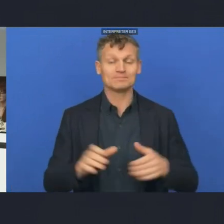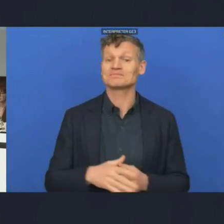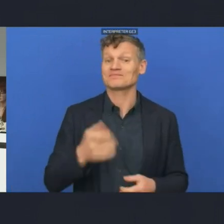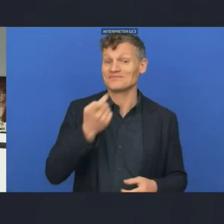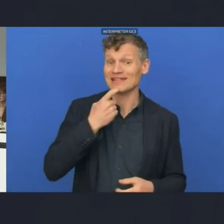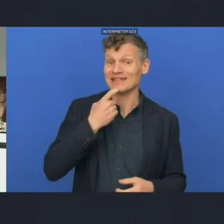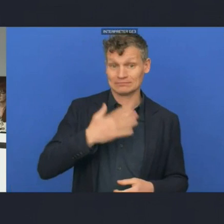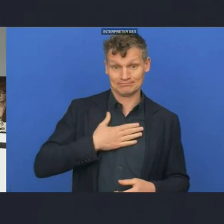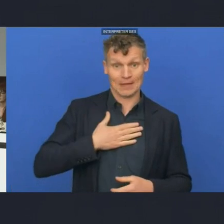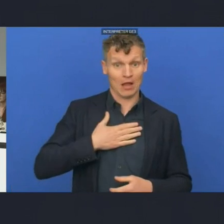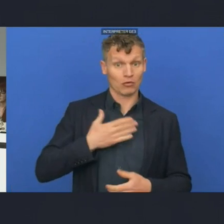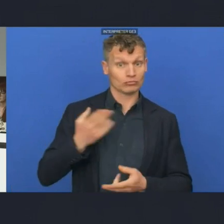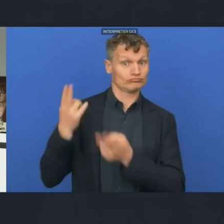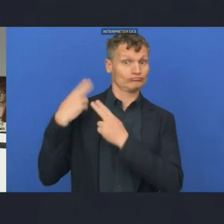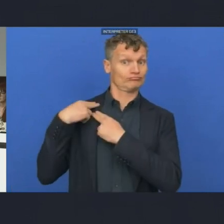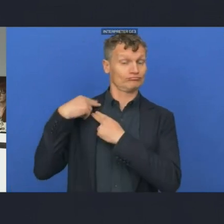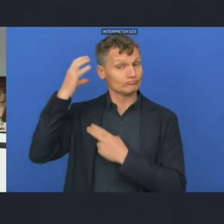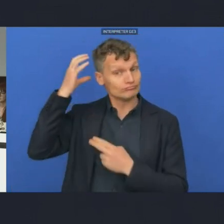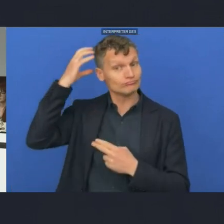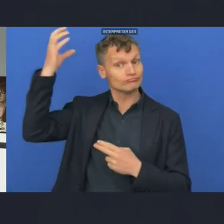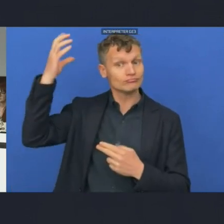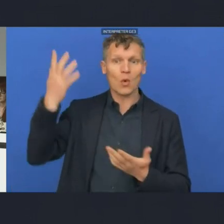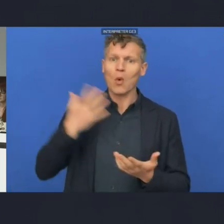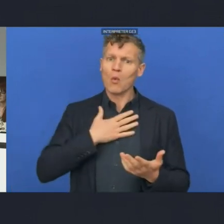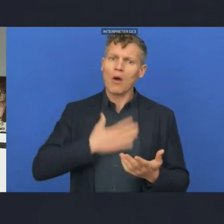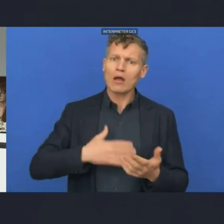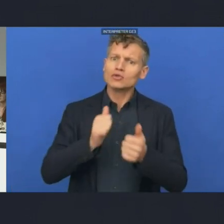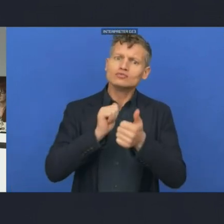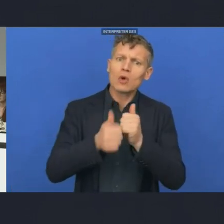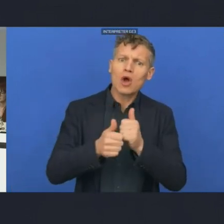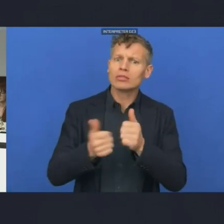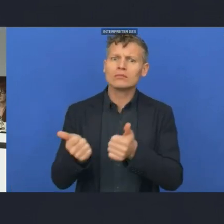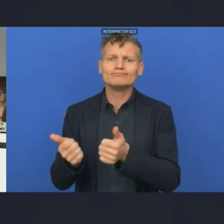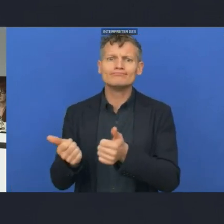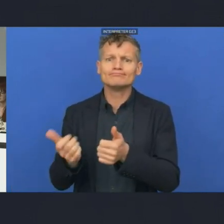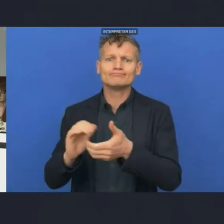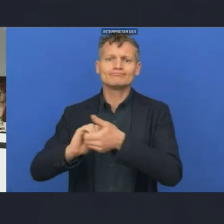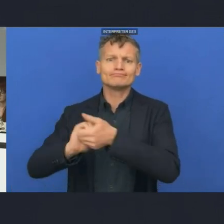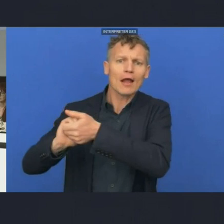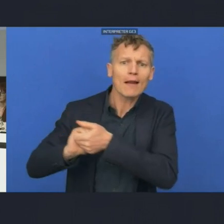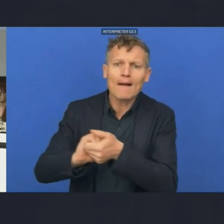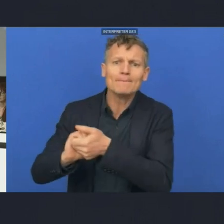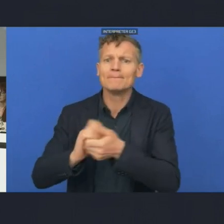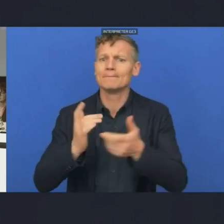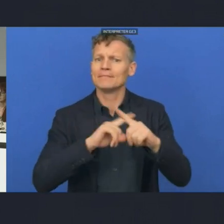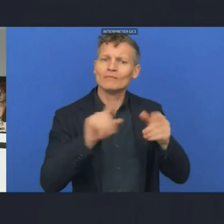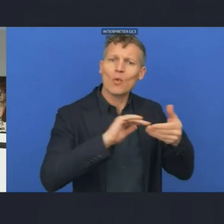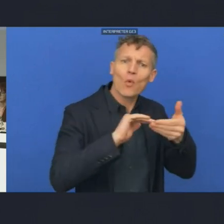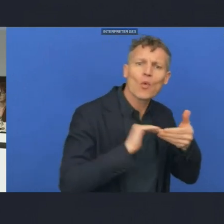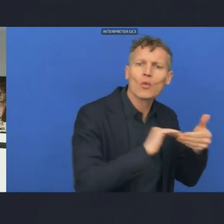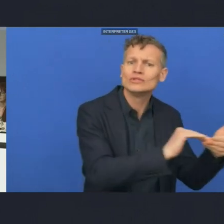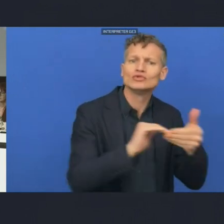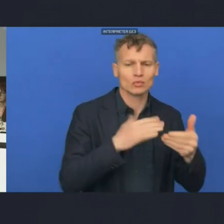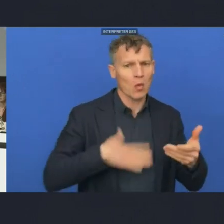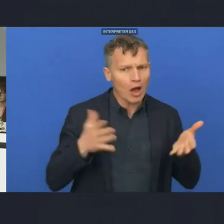possibilities for sport organization and sport clubs. In concrete terms, this means funding for the basic